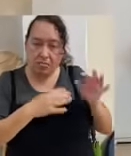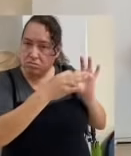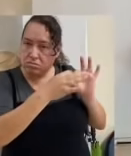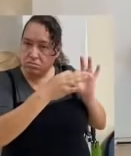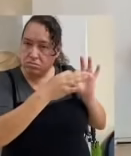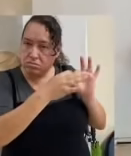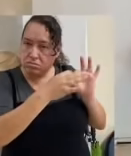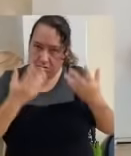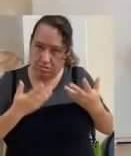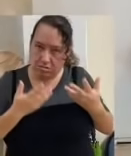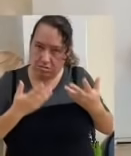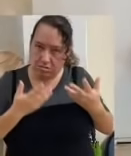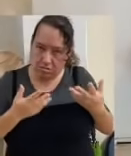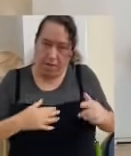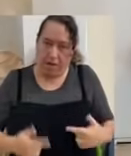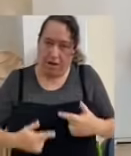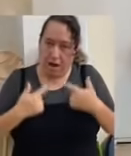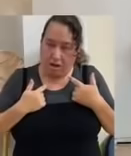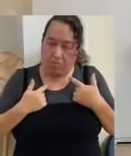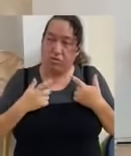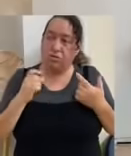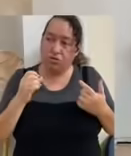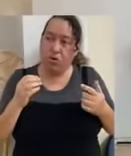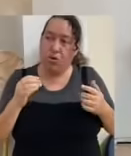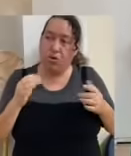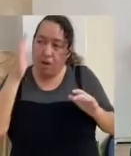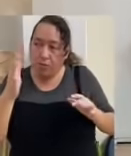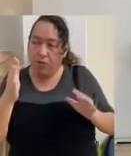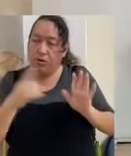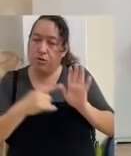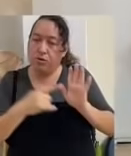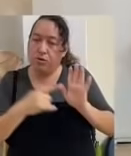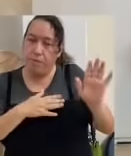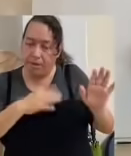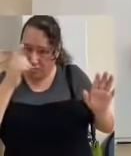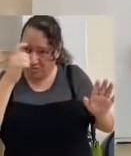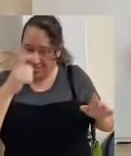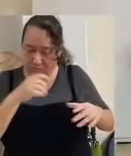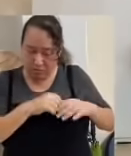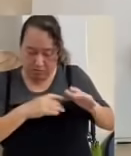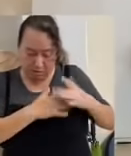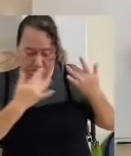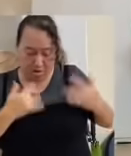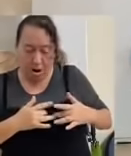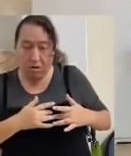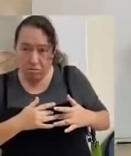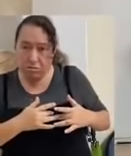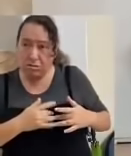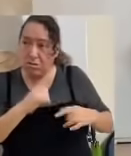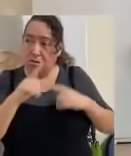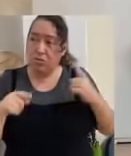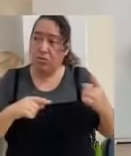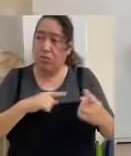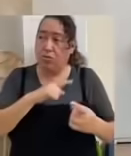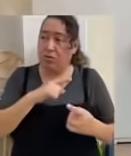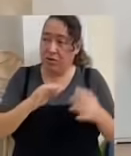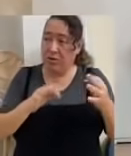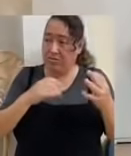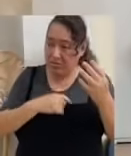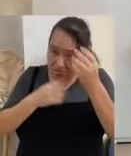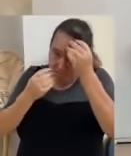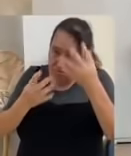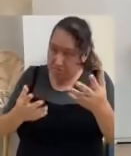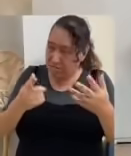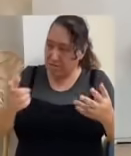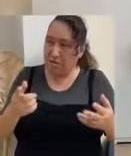my life so that I may acquire wisdom of heart. Because if I tell you that you're